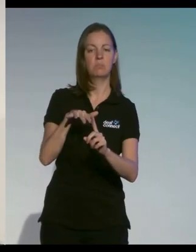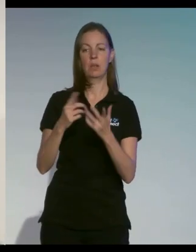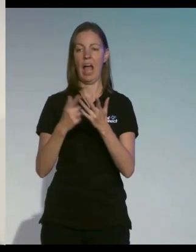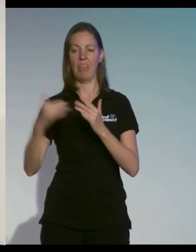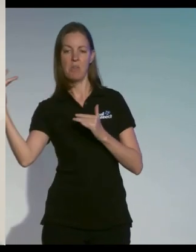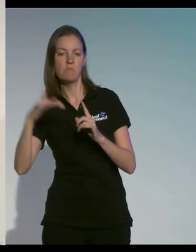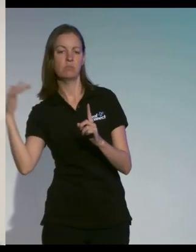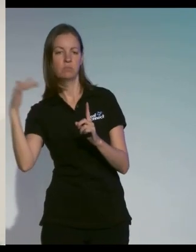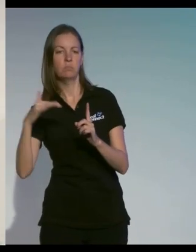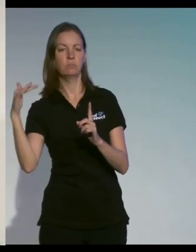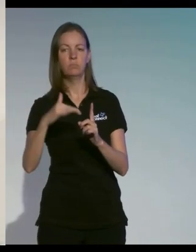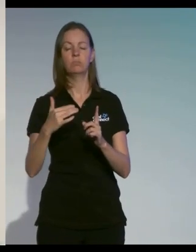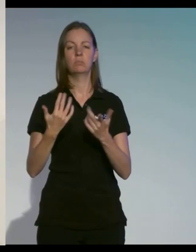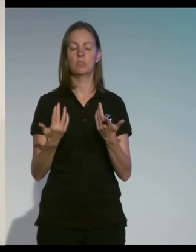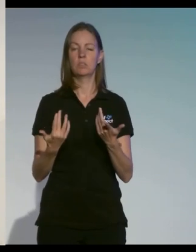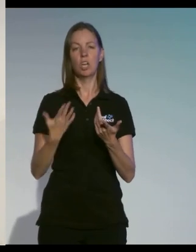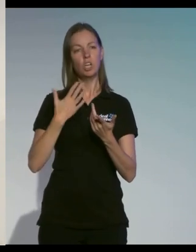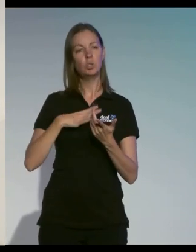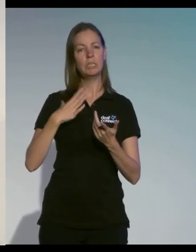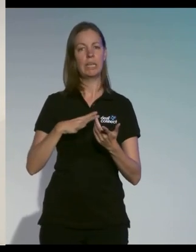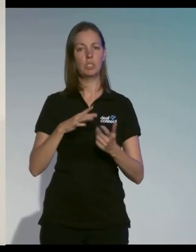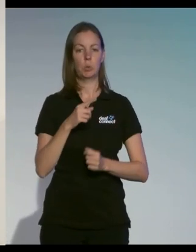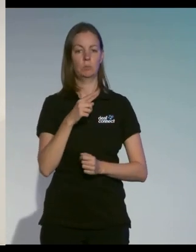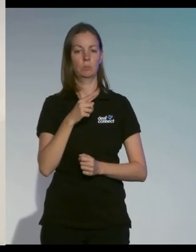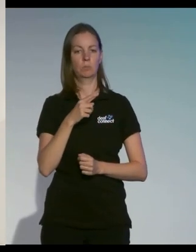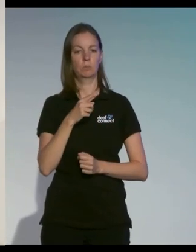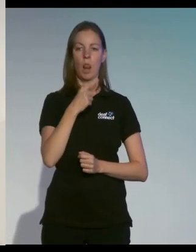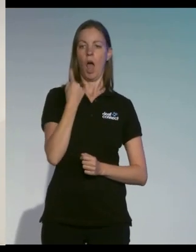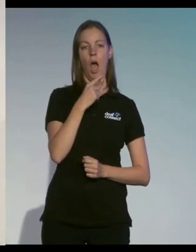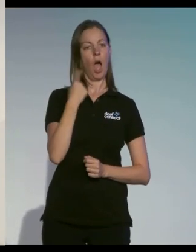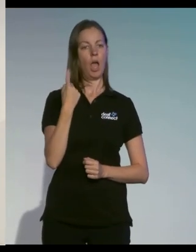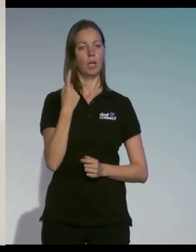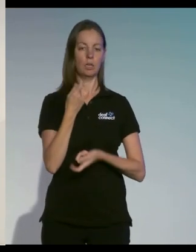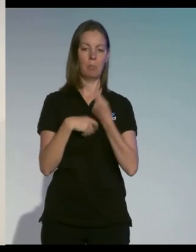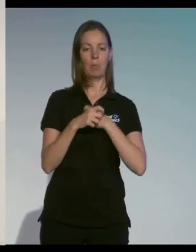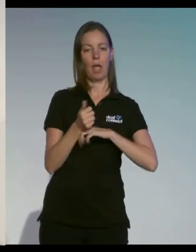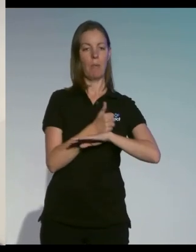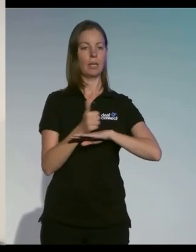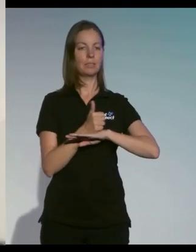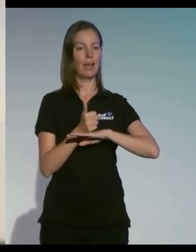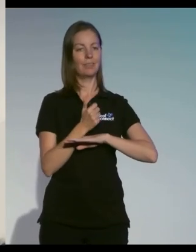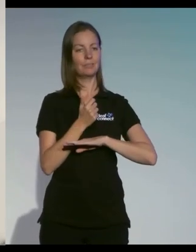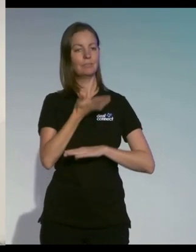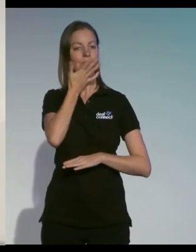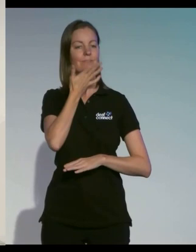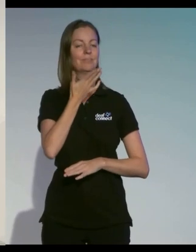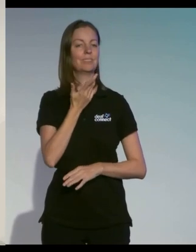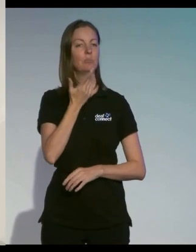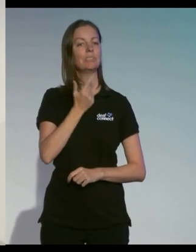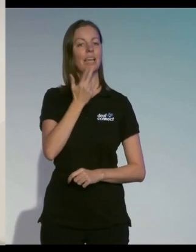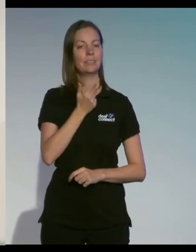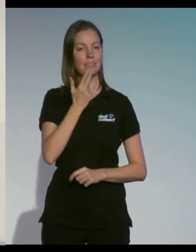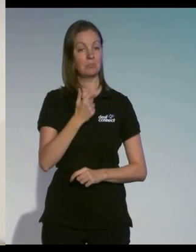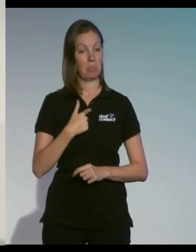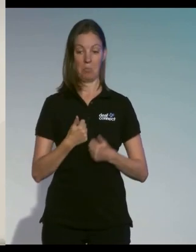therefore you had to effectively tell lies, and you had to become an actor, and you had to pretend. And I